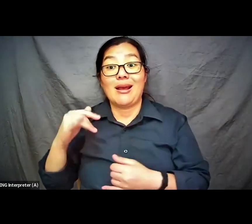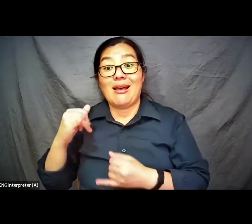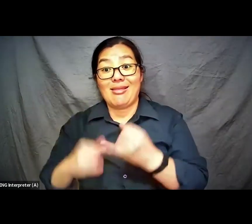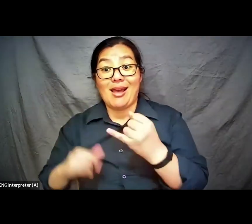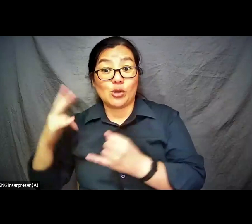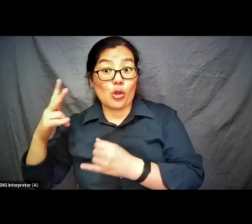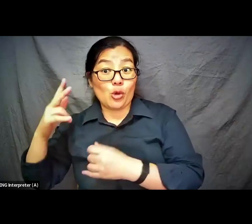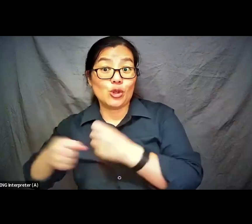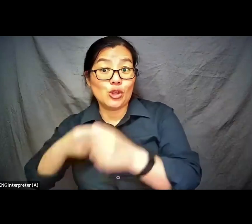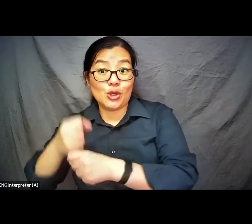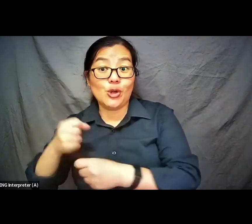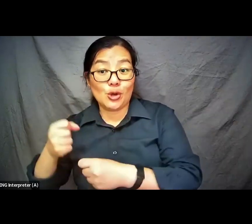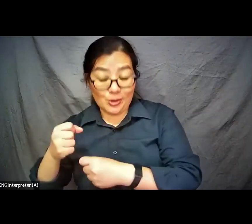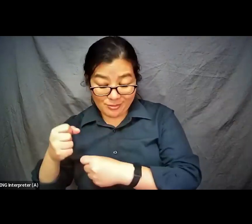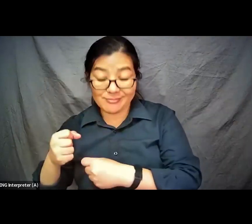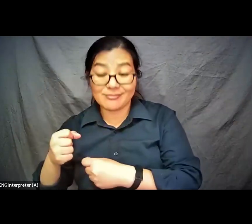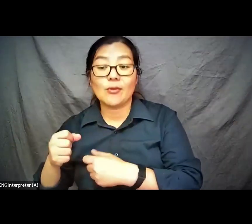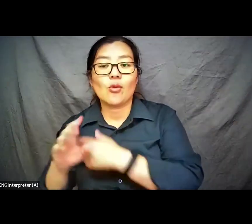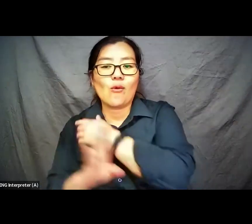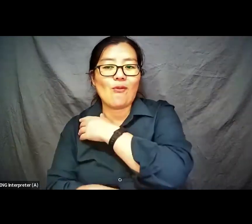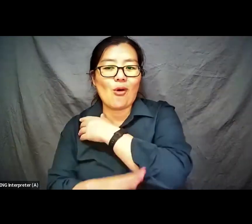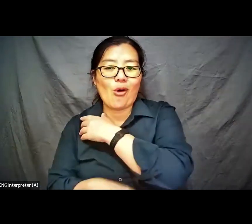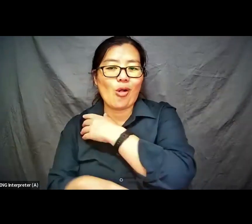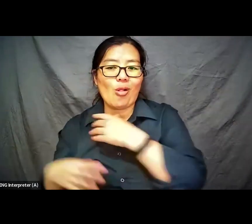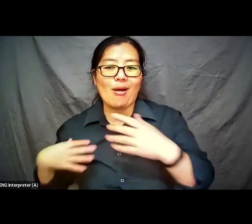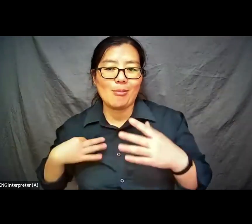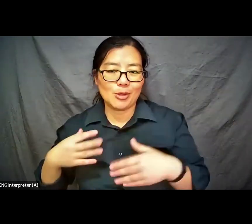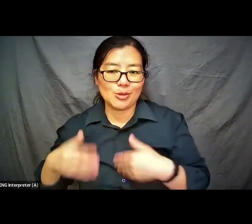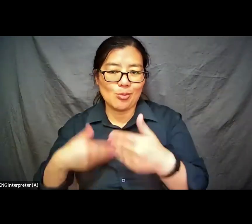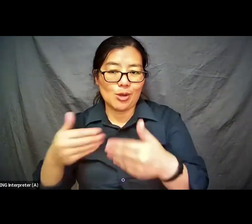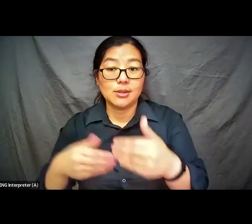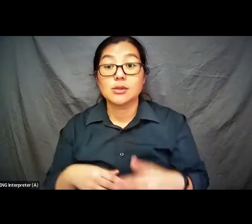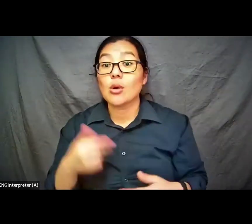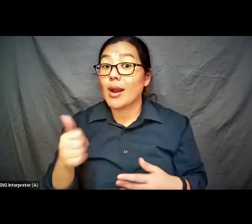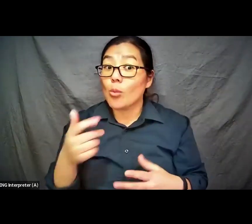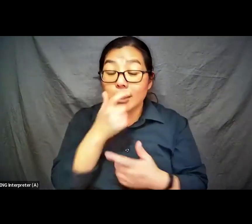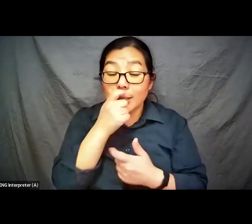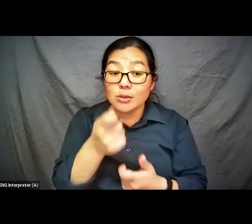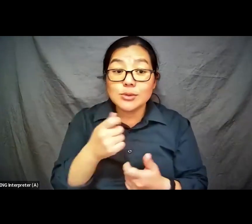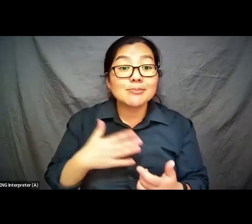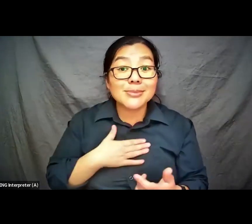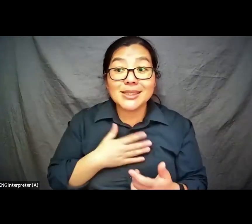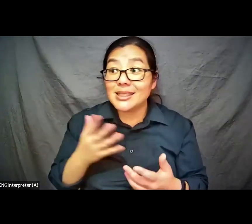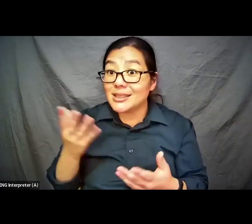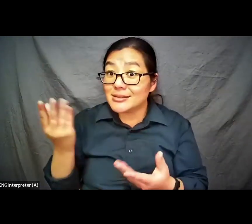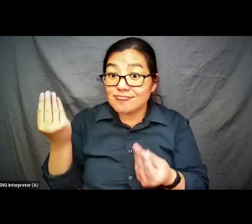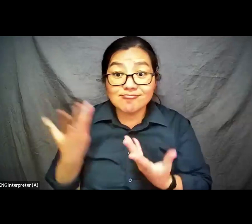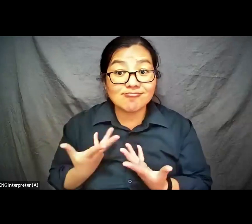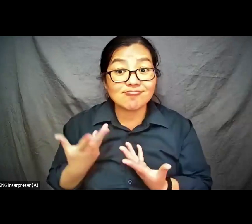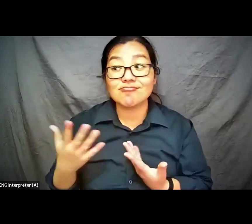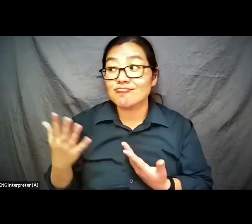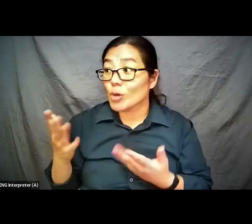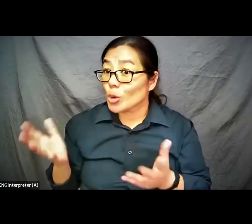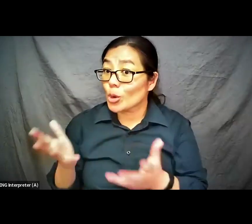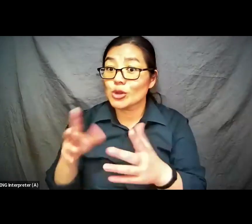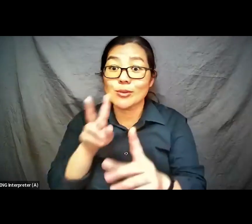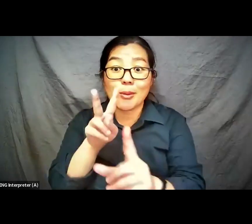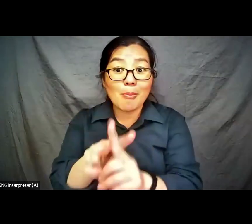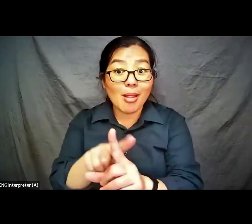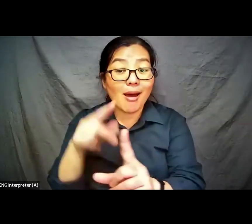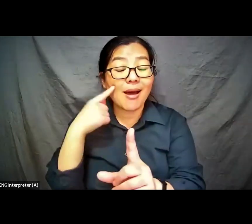awe for everybody involved, the fellows, the wonderful coordination team, just everybody brought this